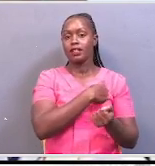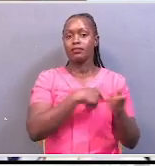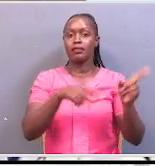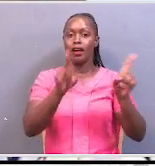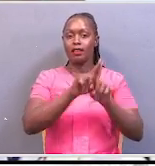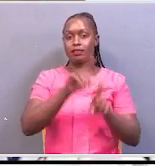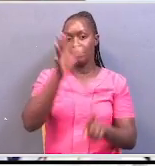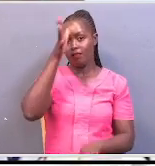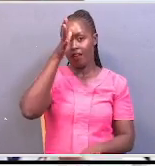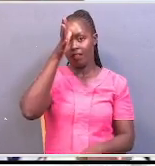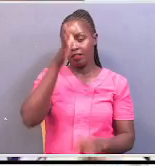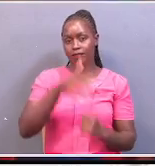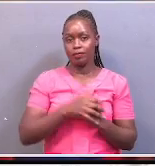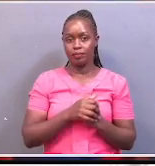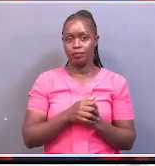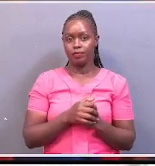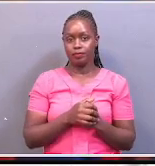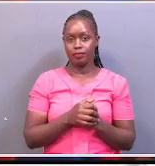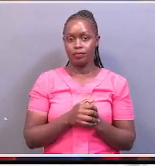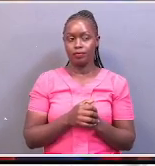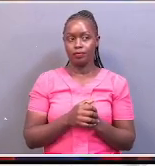us.